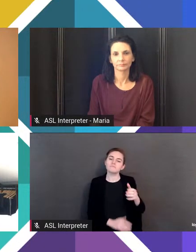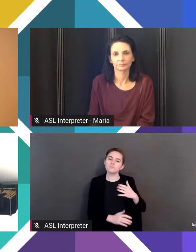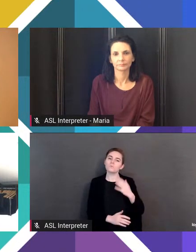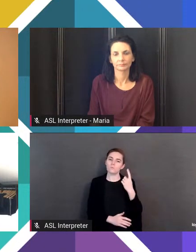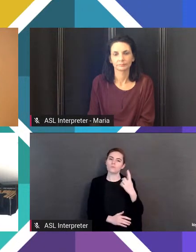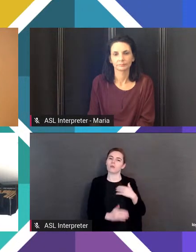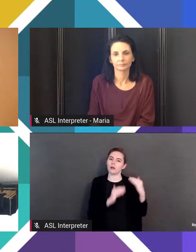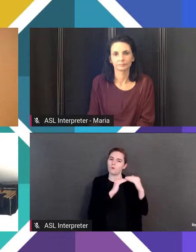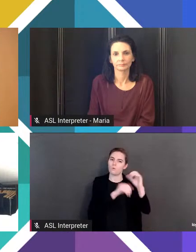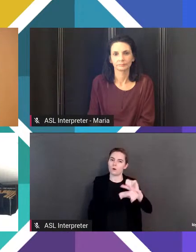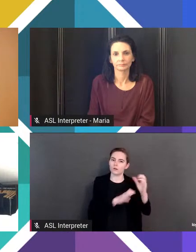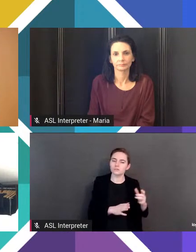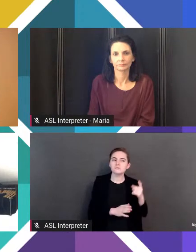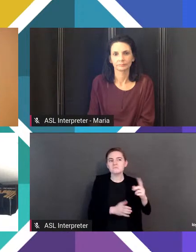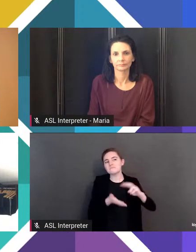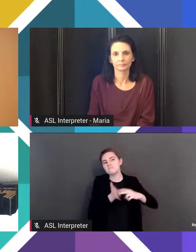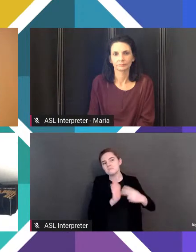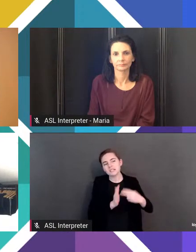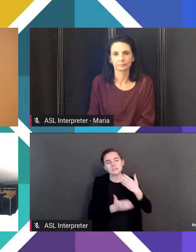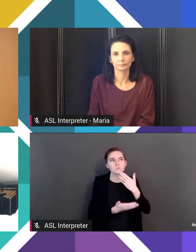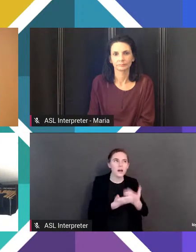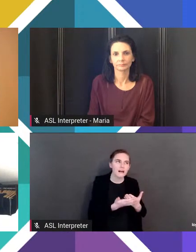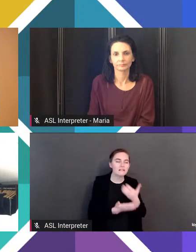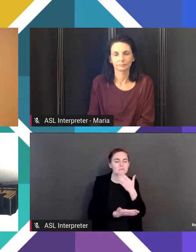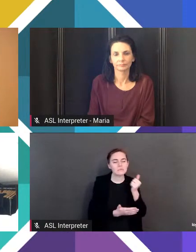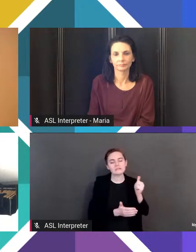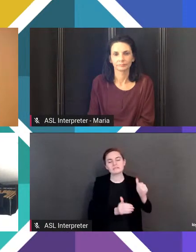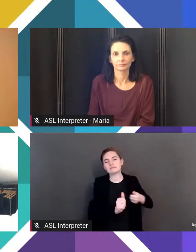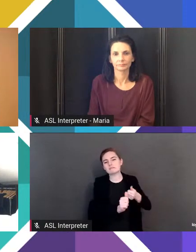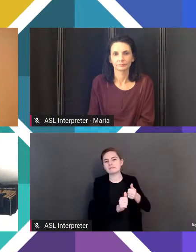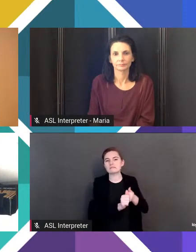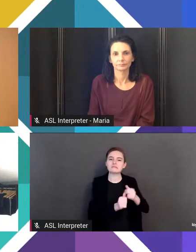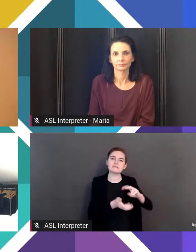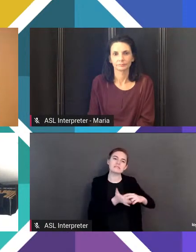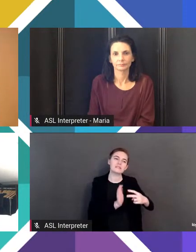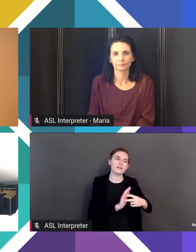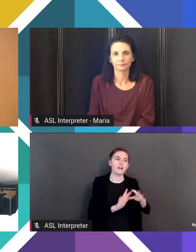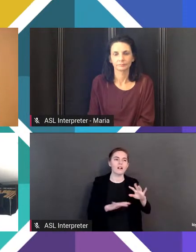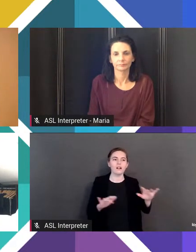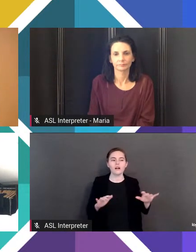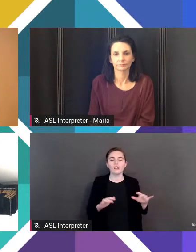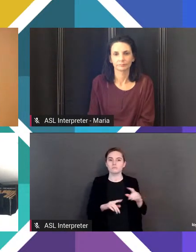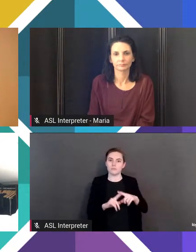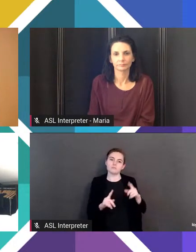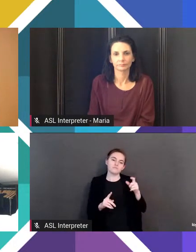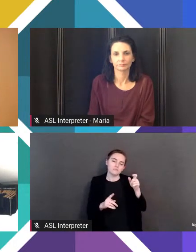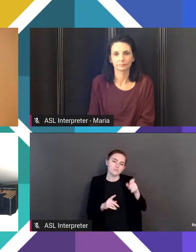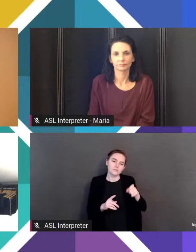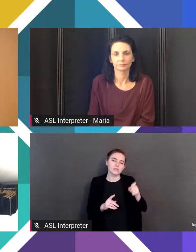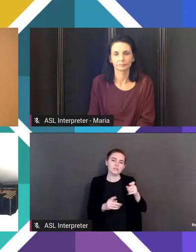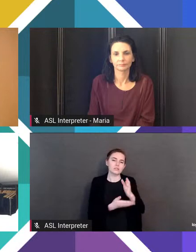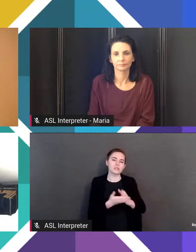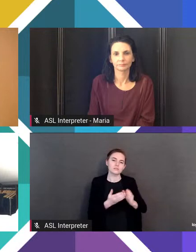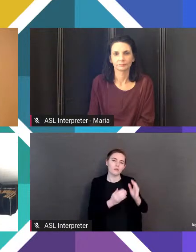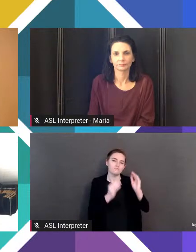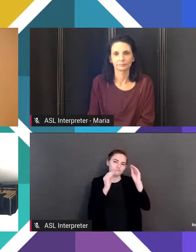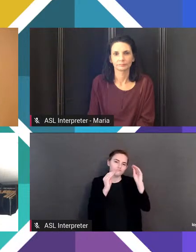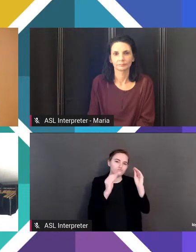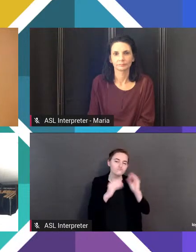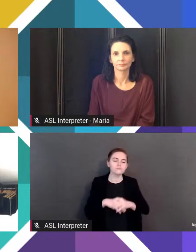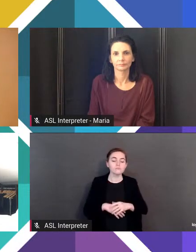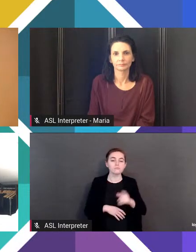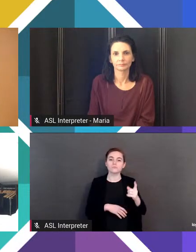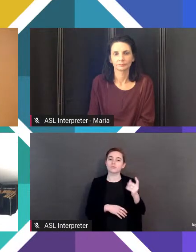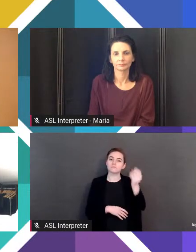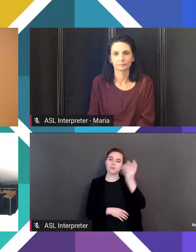the best intentions, but just kind of, it needs some, you know, education. So she said something